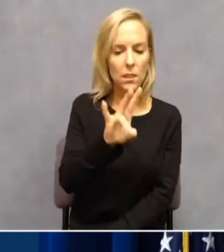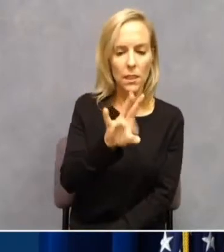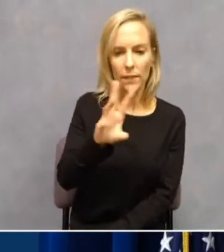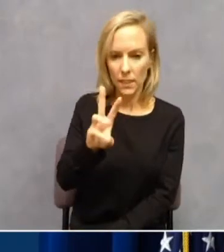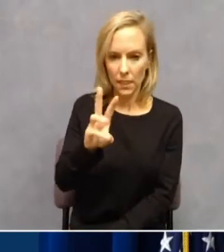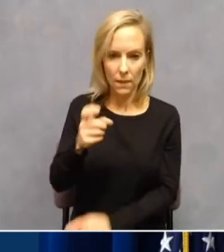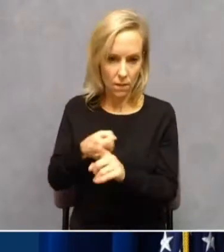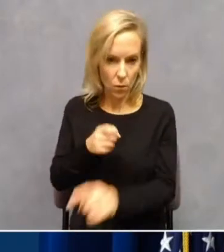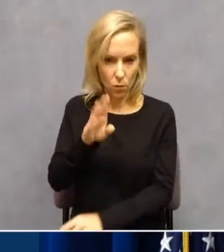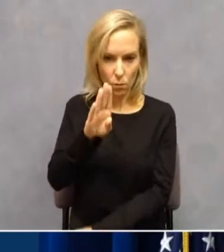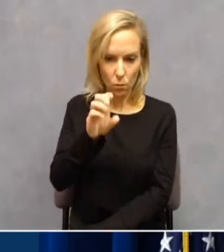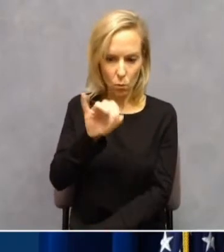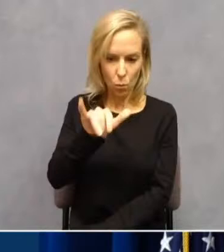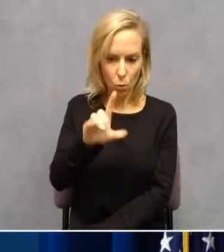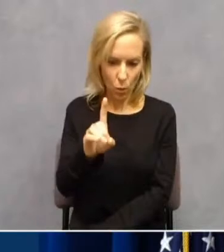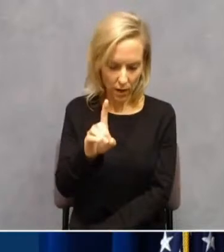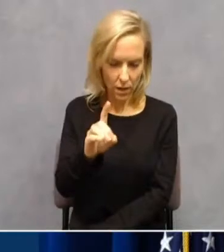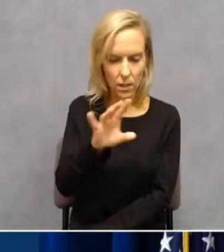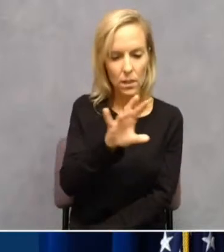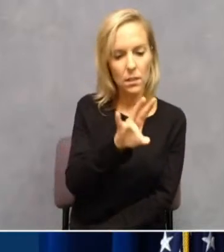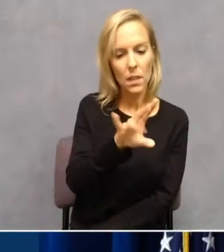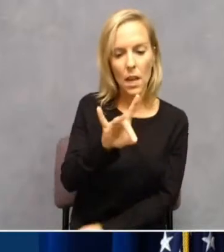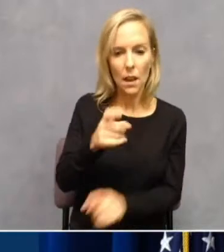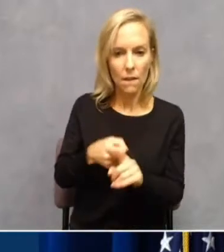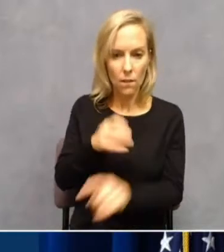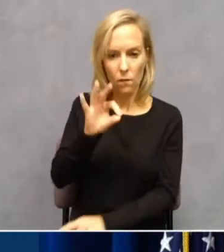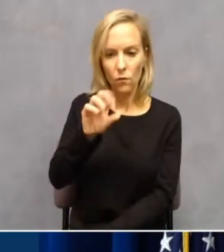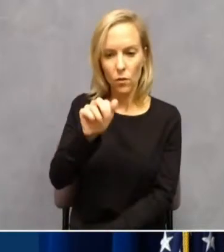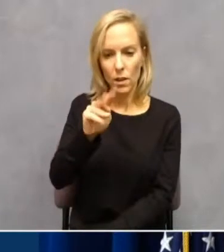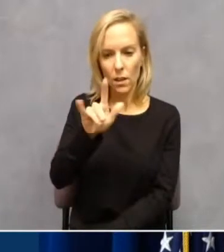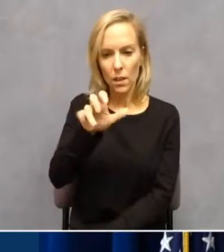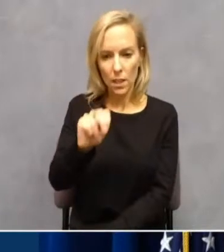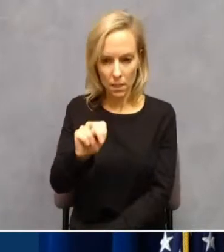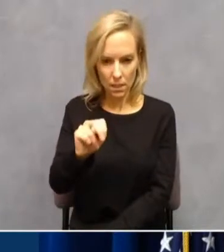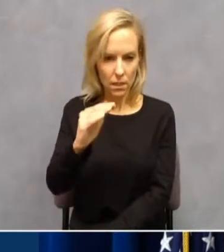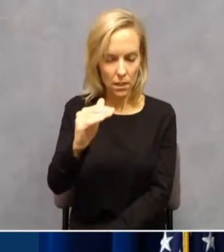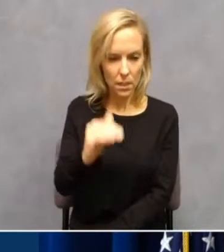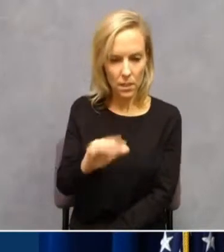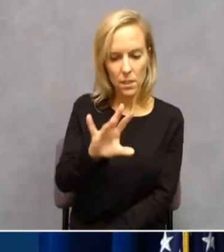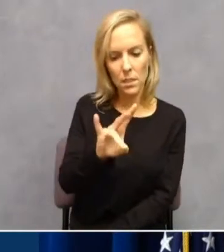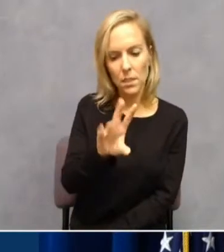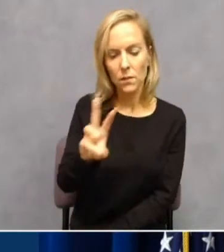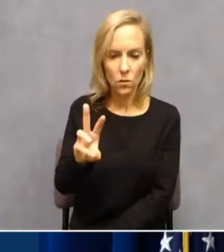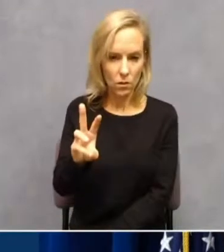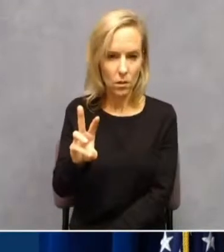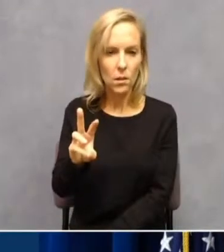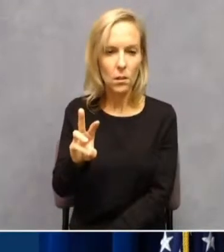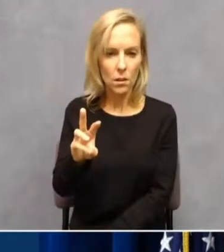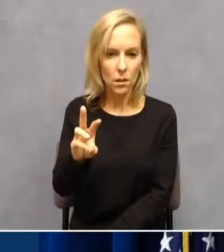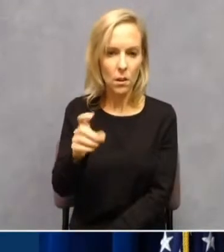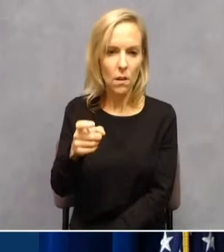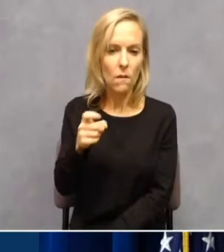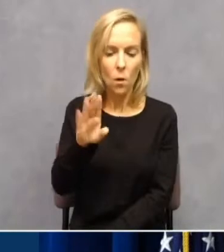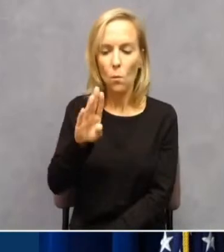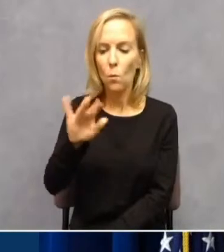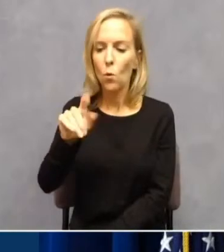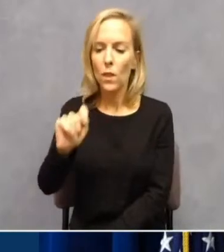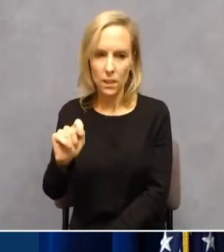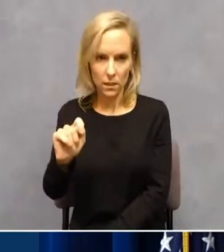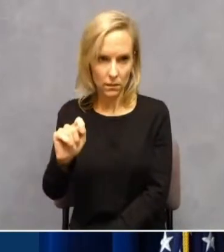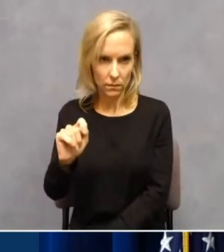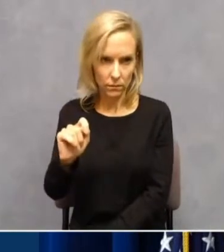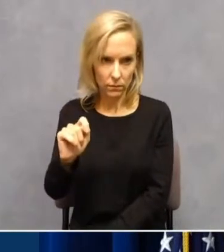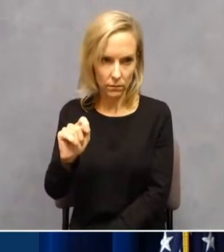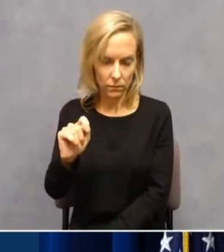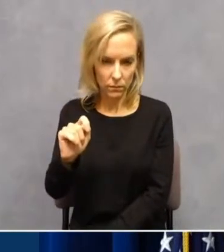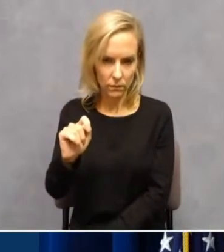Boyd, 78-year-old man from Franklin, and a 76-year-old man from Bullitt. A couple of the areas that